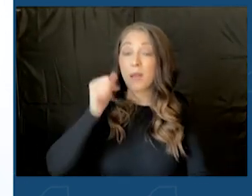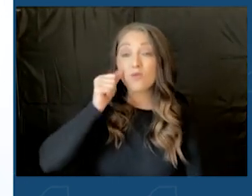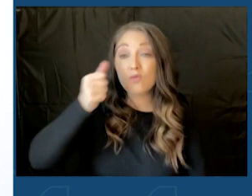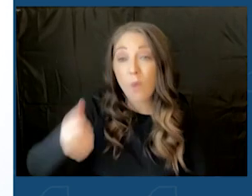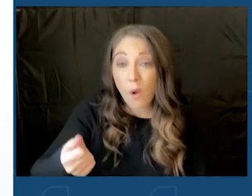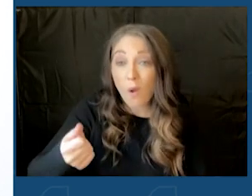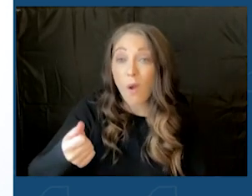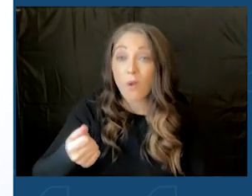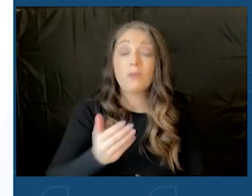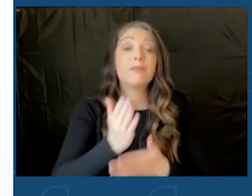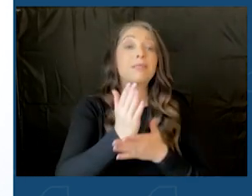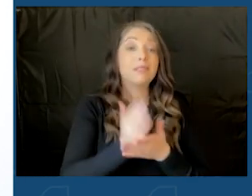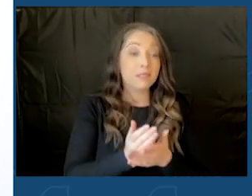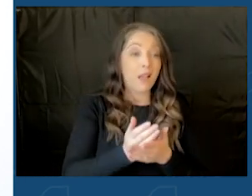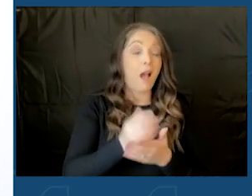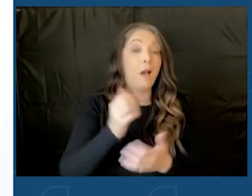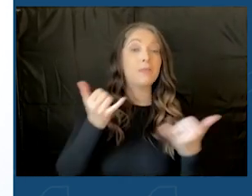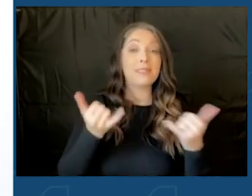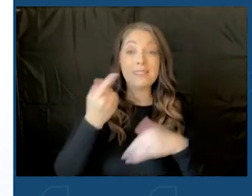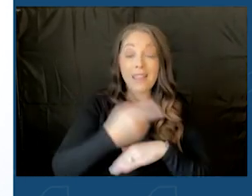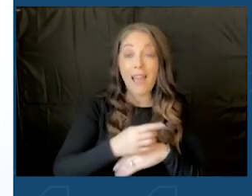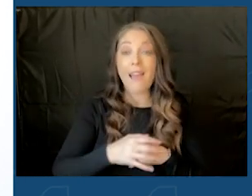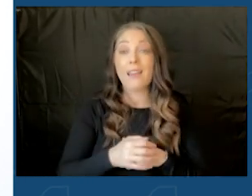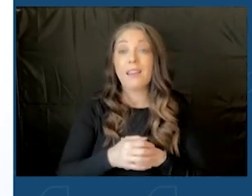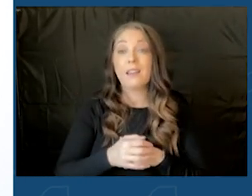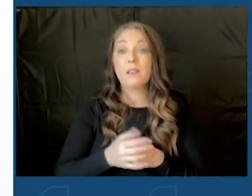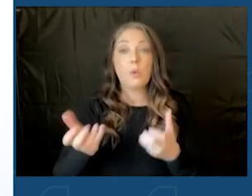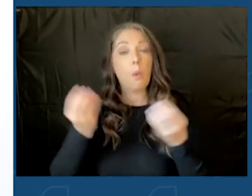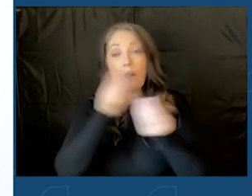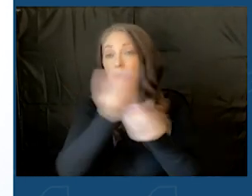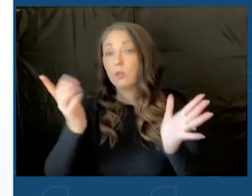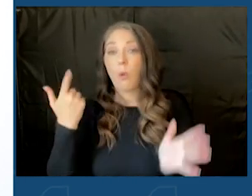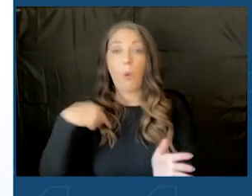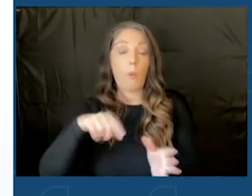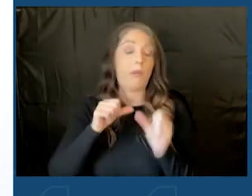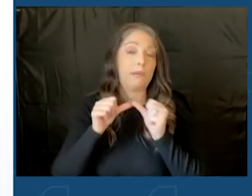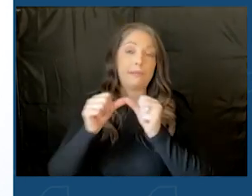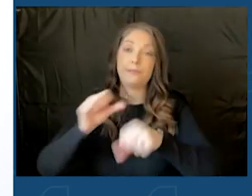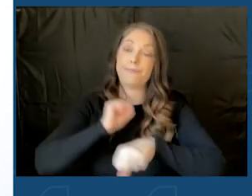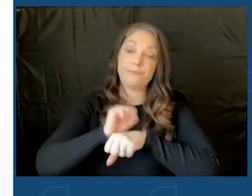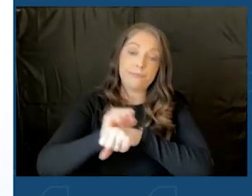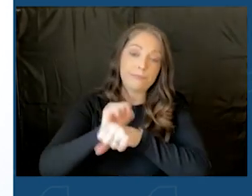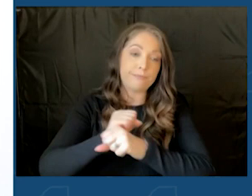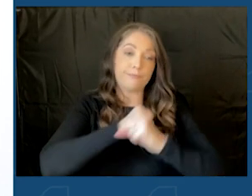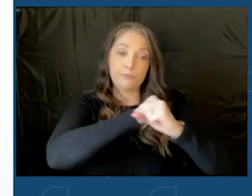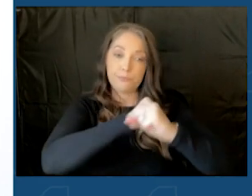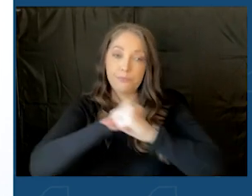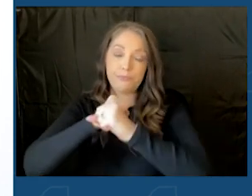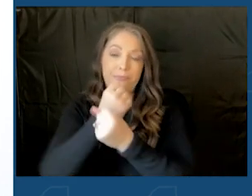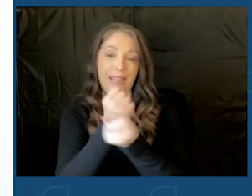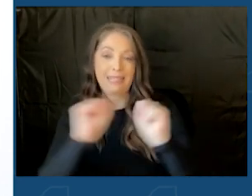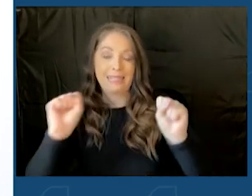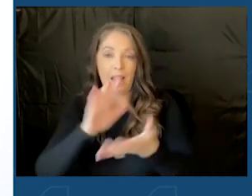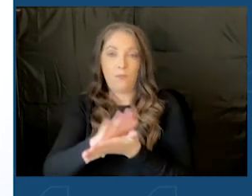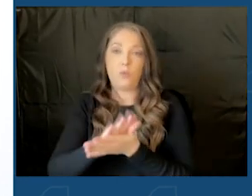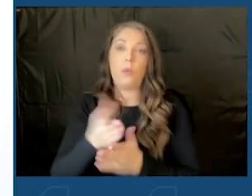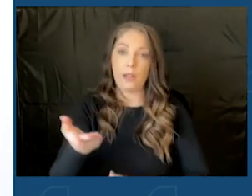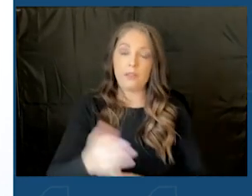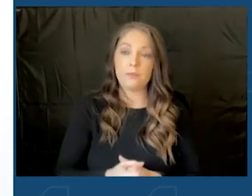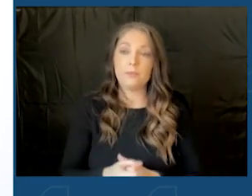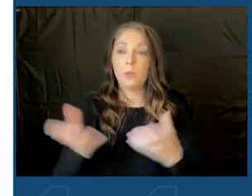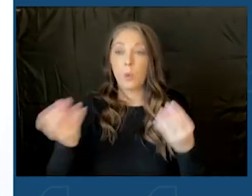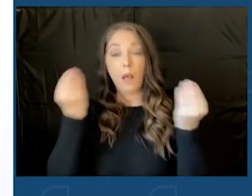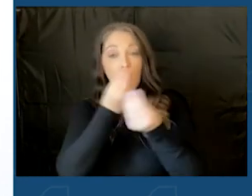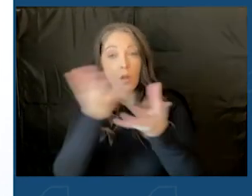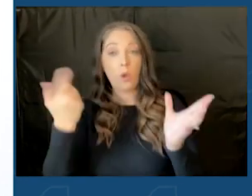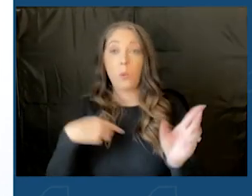today. And also say we'll continue to do everything we can to keep our children safe in schools. So I want to let everybody know we're going to continue